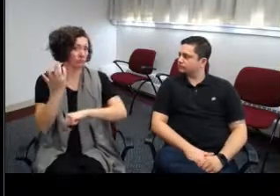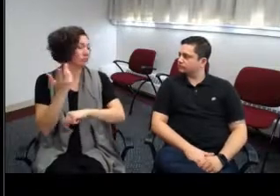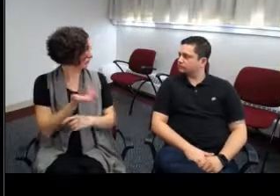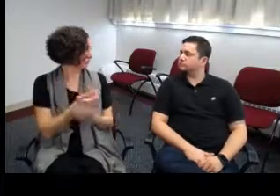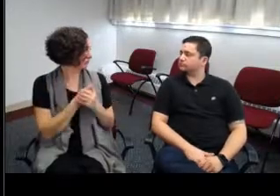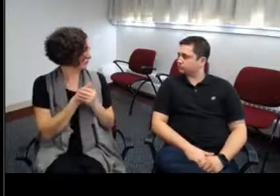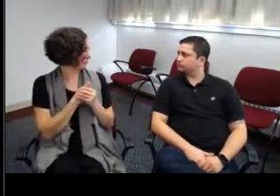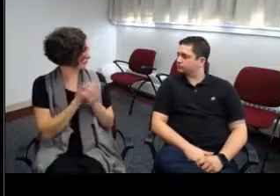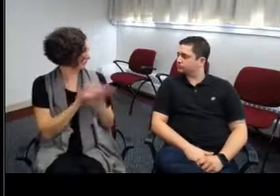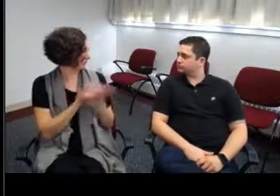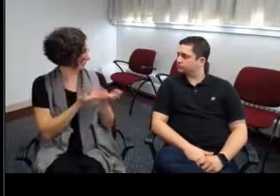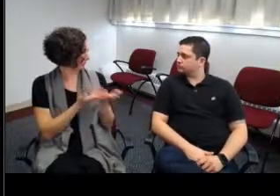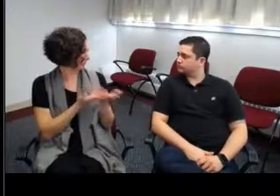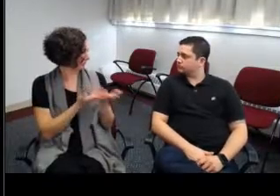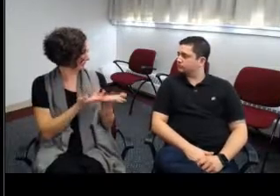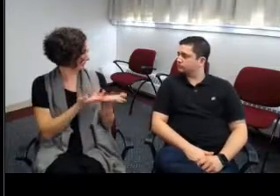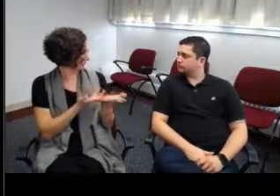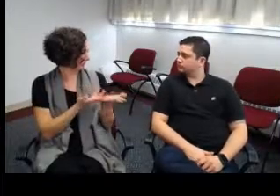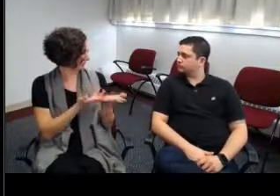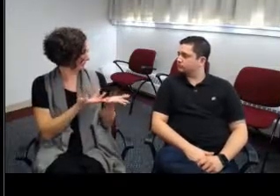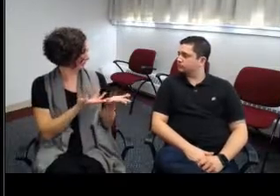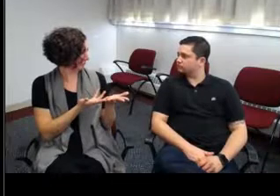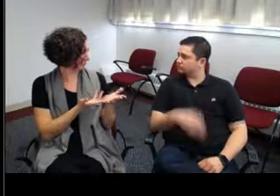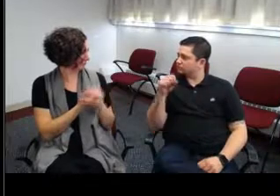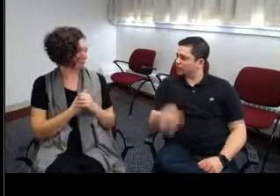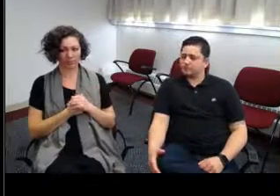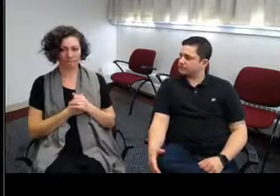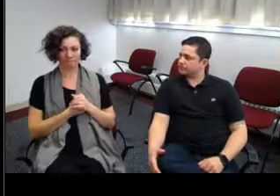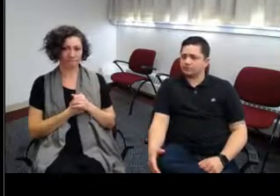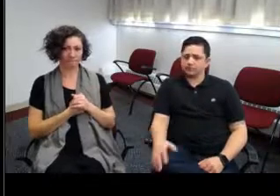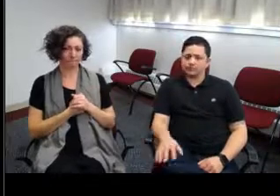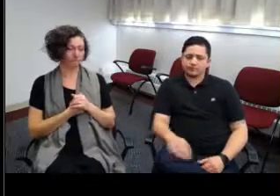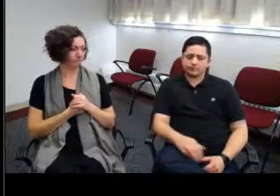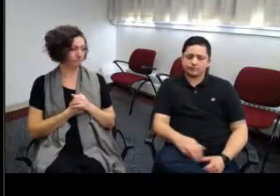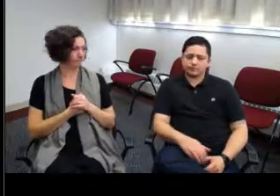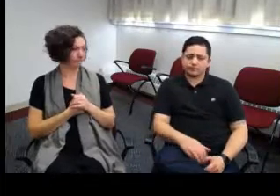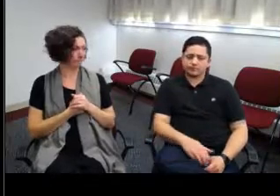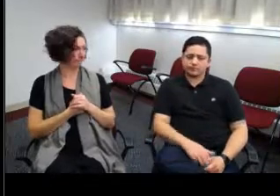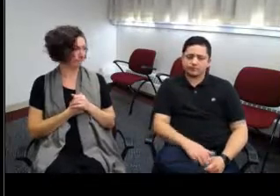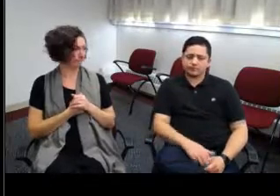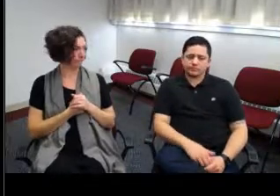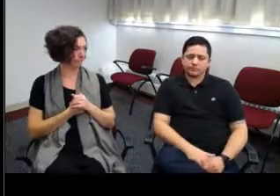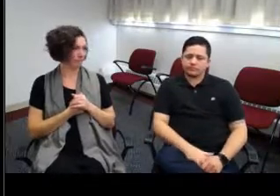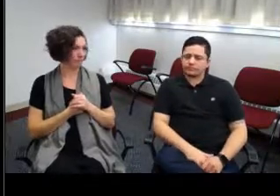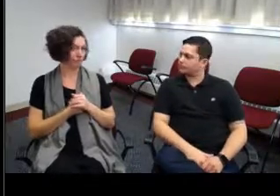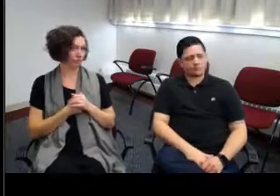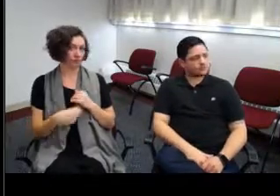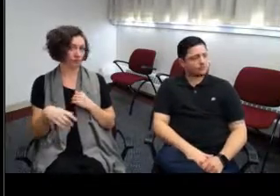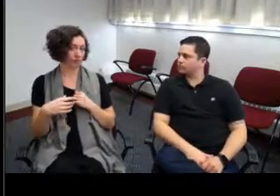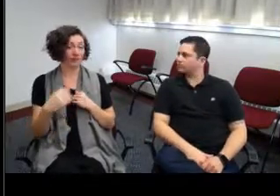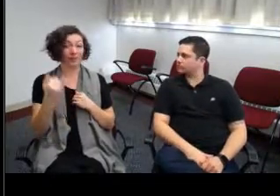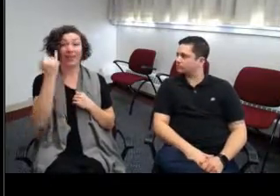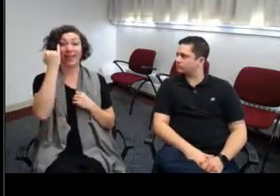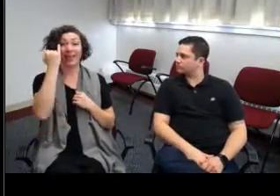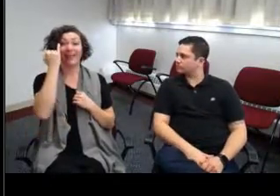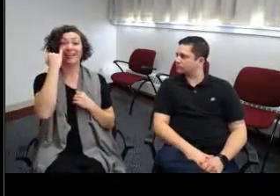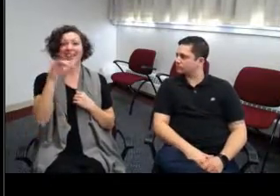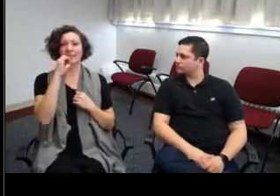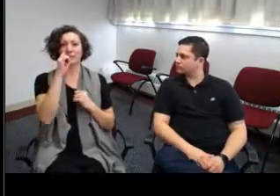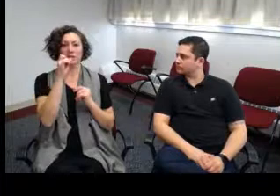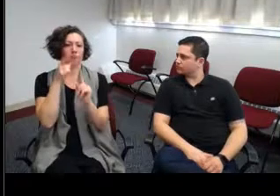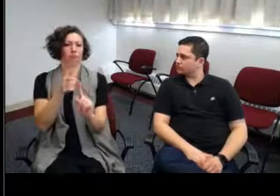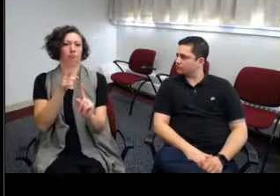say, yeah, hopefully the state has resources you can reach out to first, but if not, those others would work as possible consults.